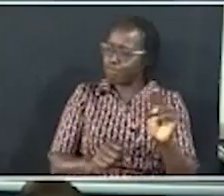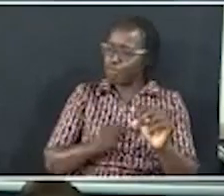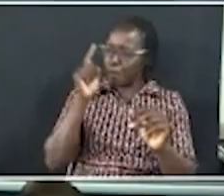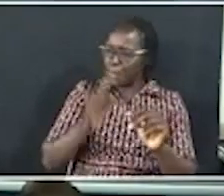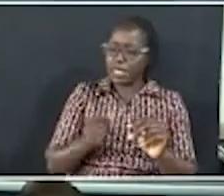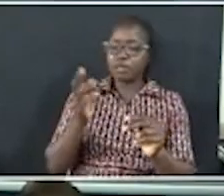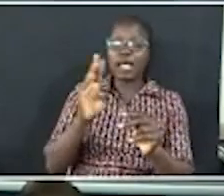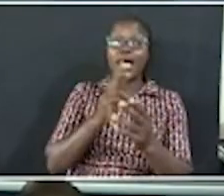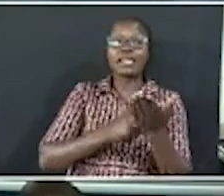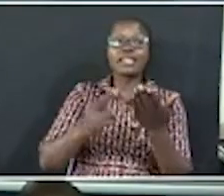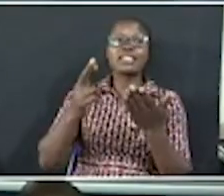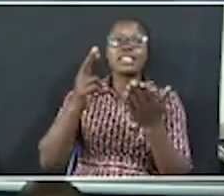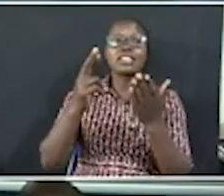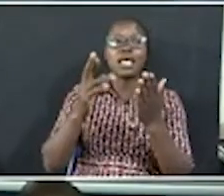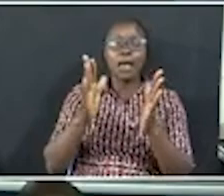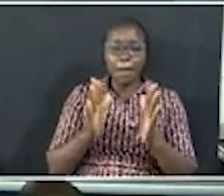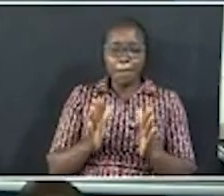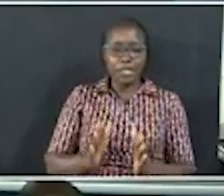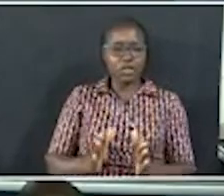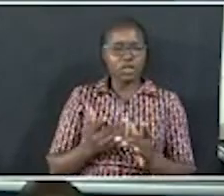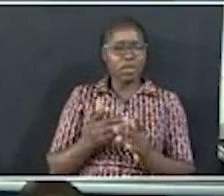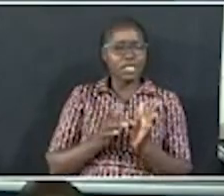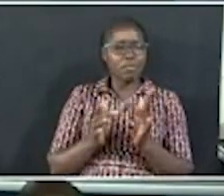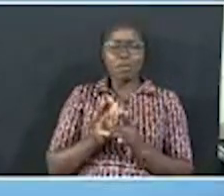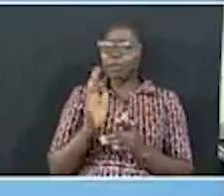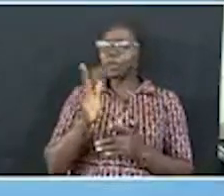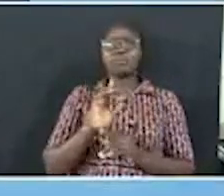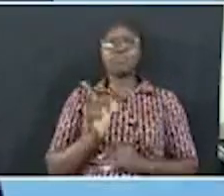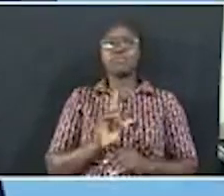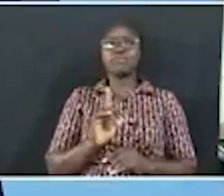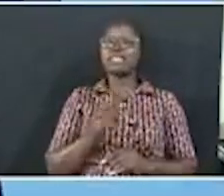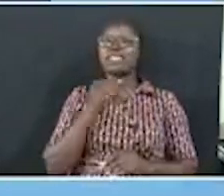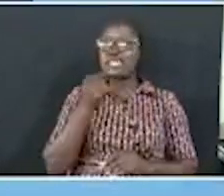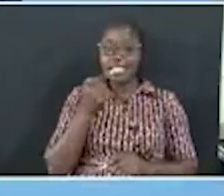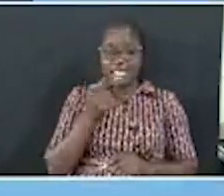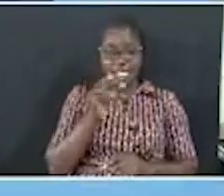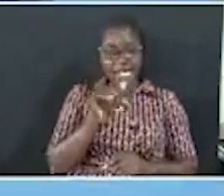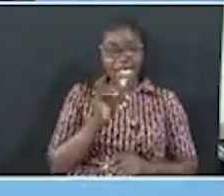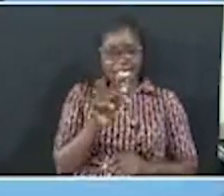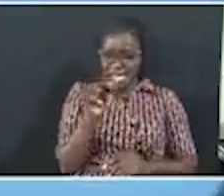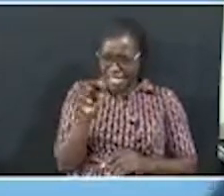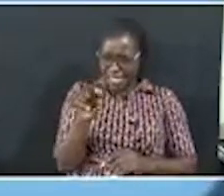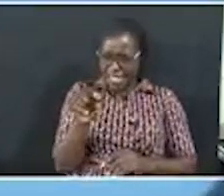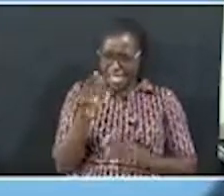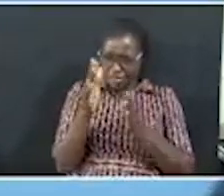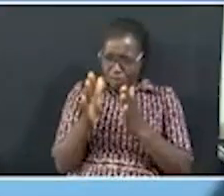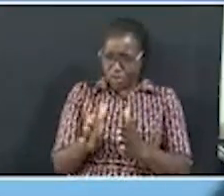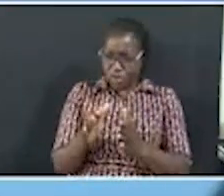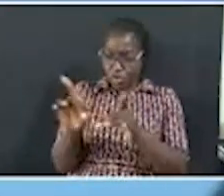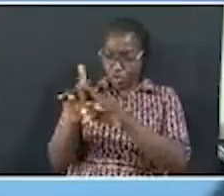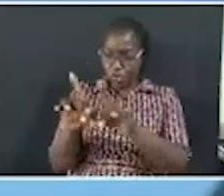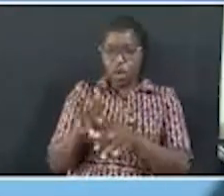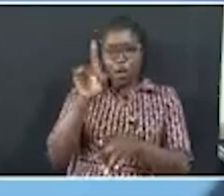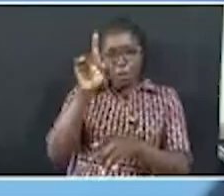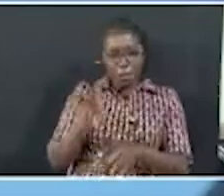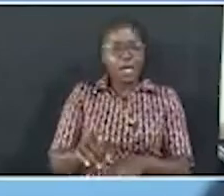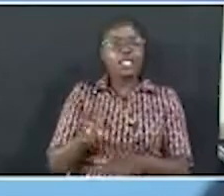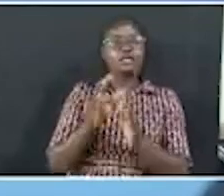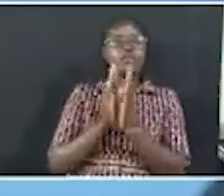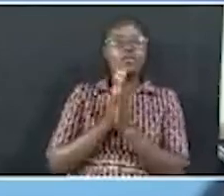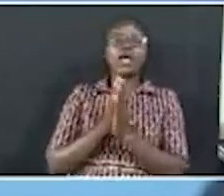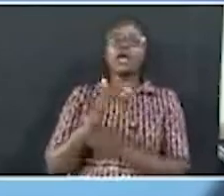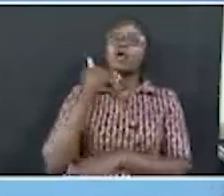a righteous person. But the Bible doesn't stop there. It says that that person also must